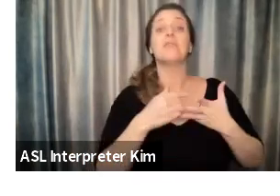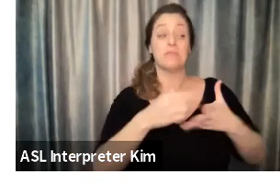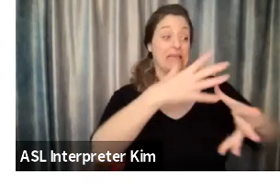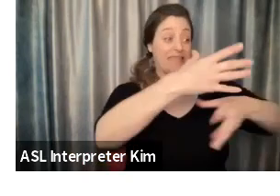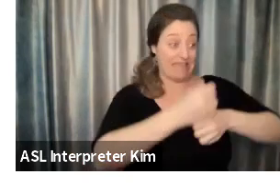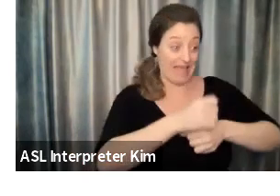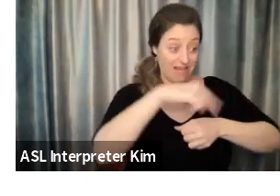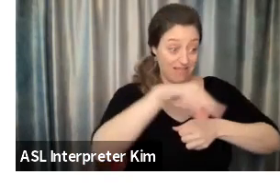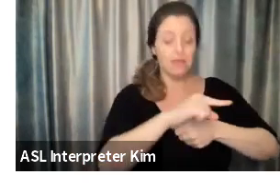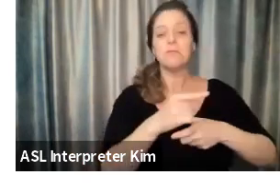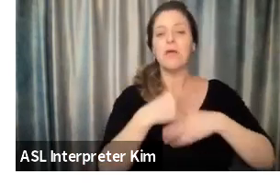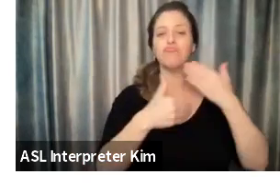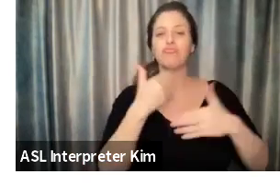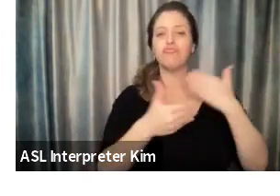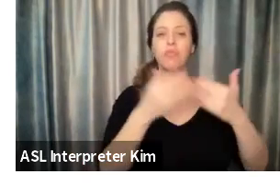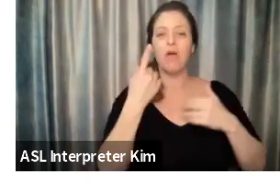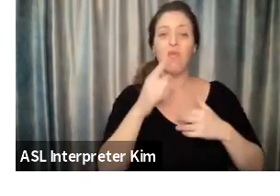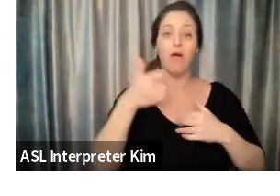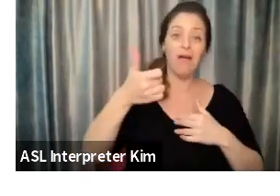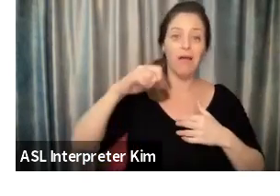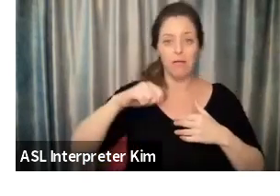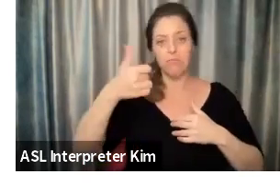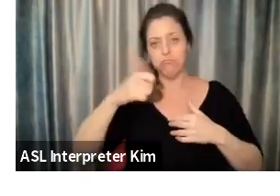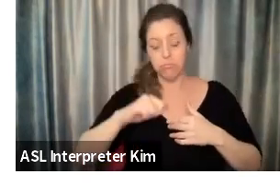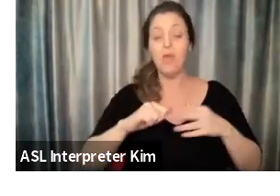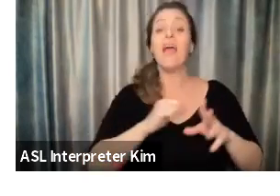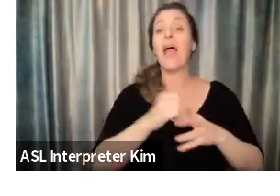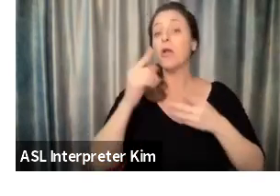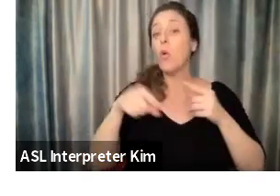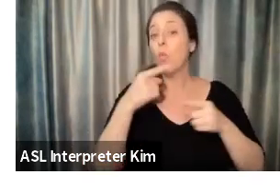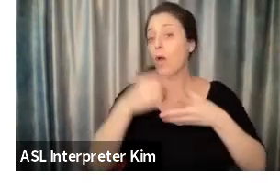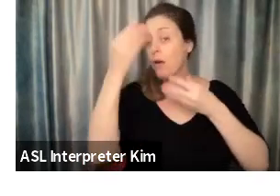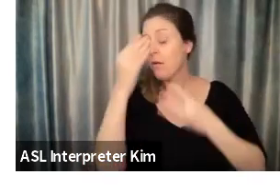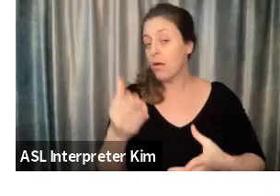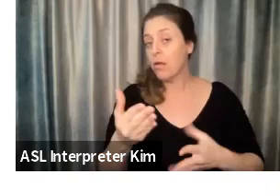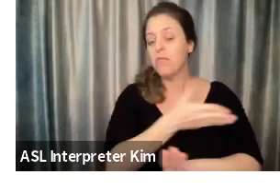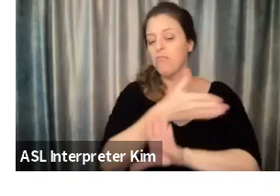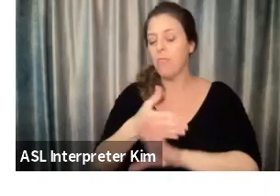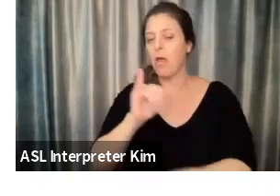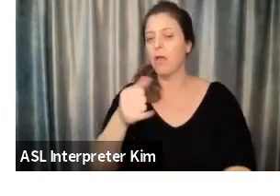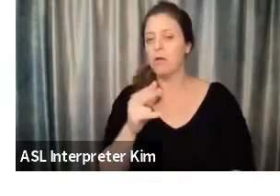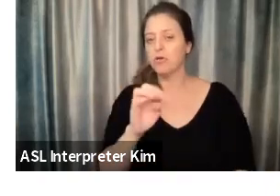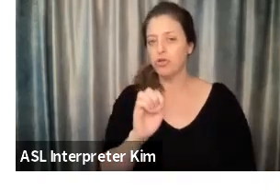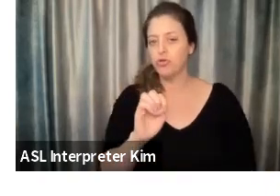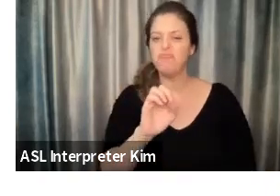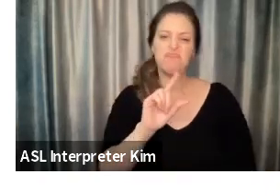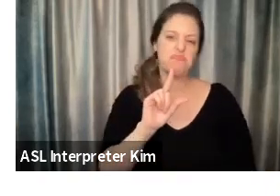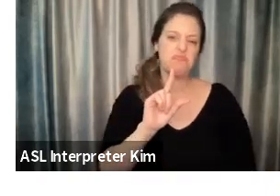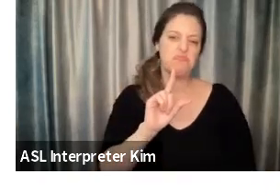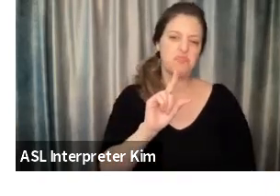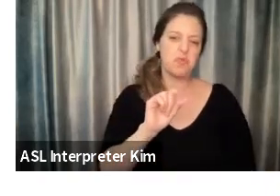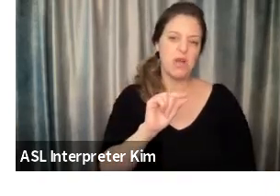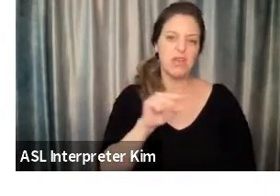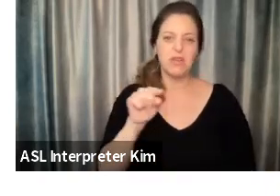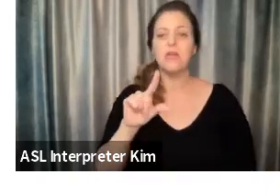be notified by June 2021 school year. So in June, all parents